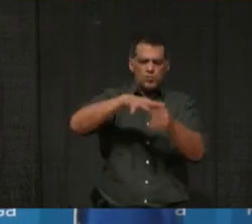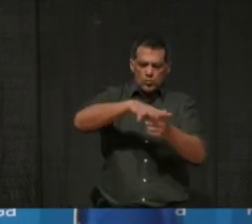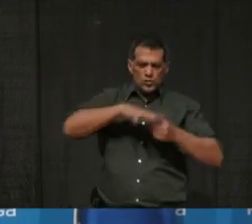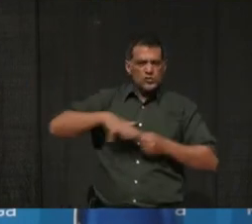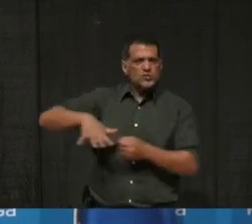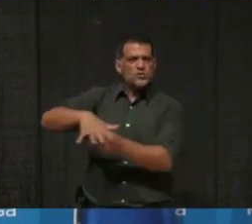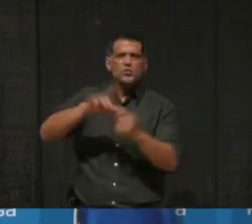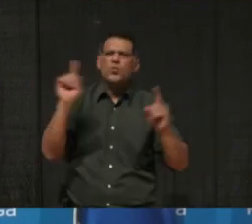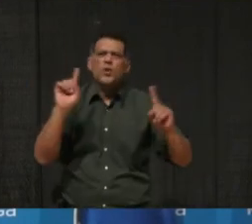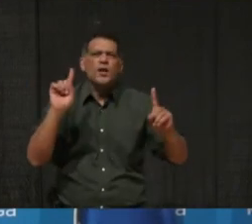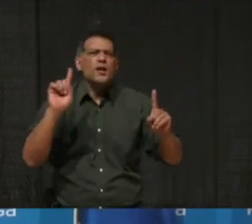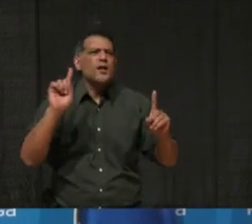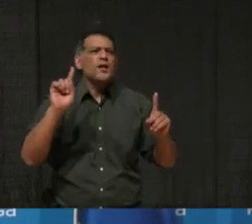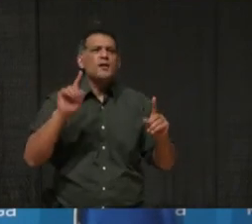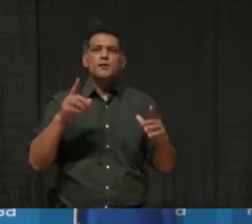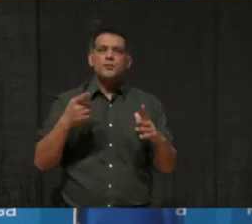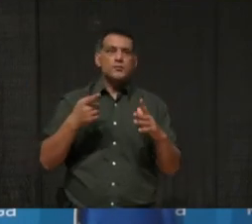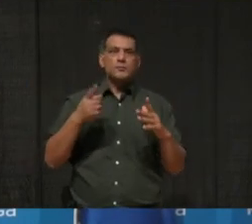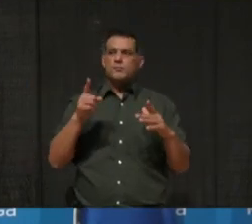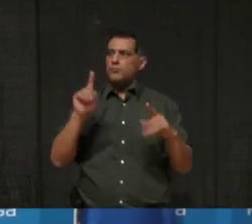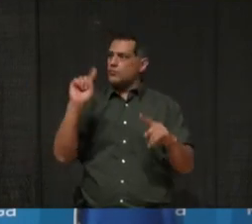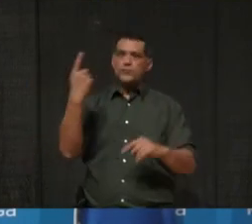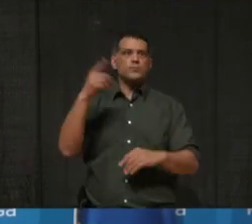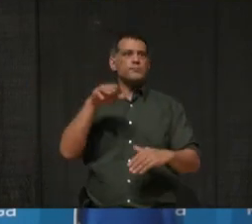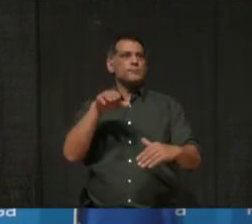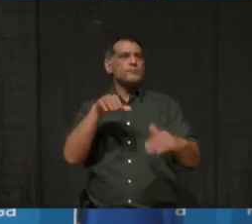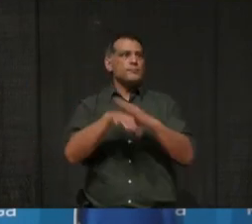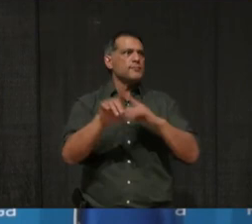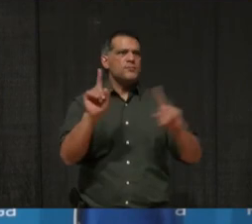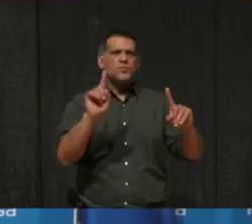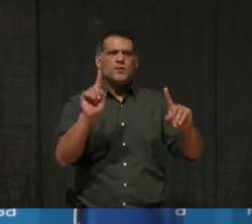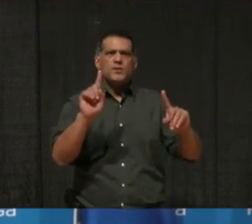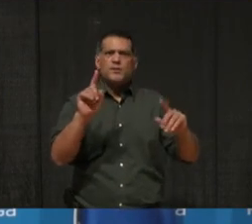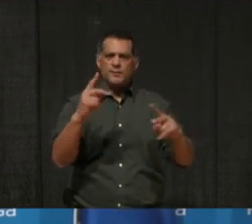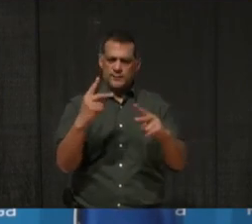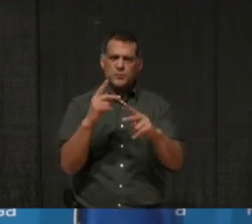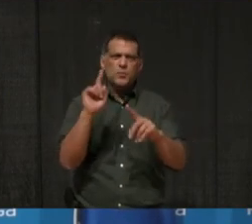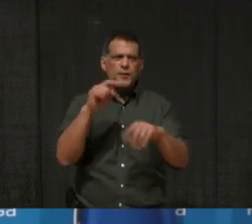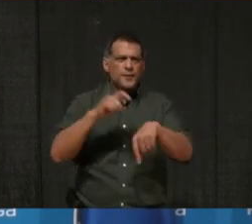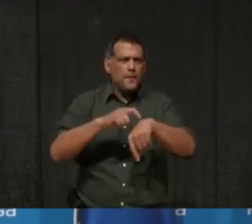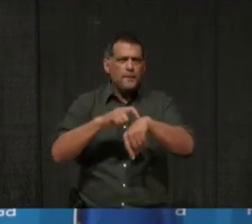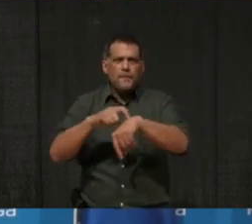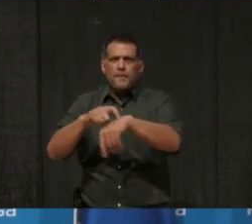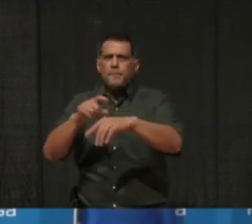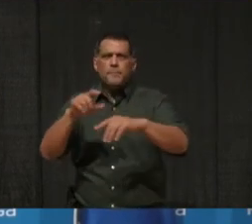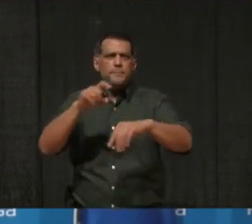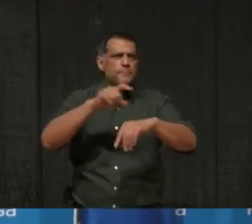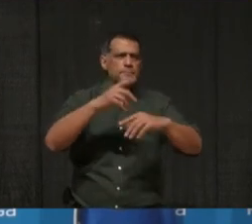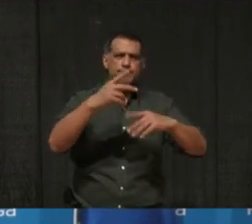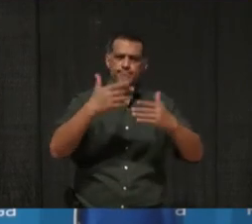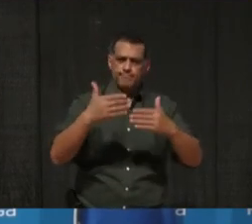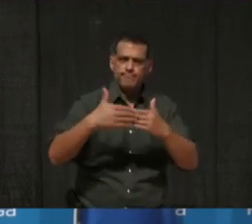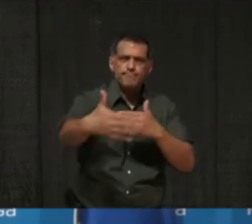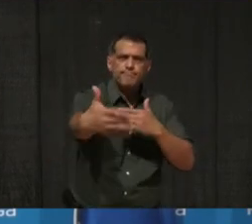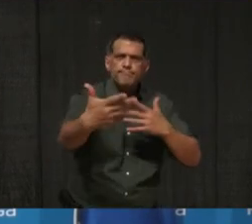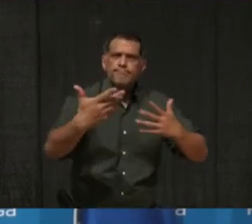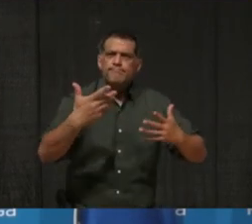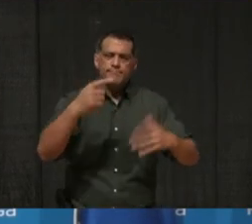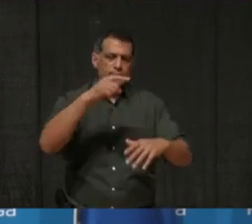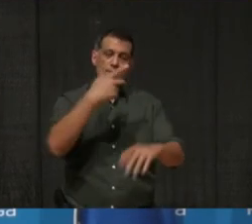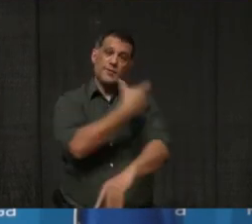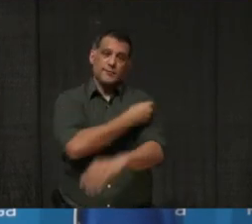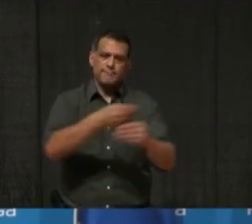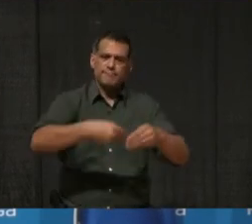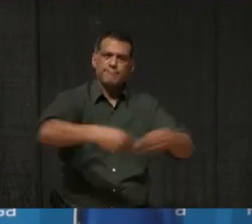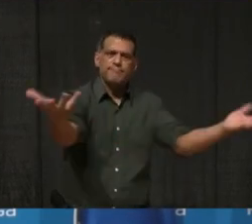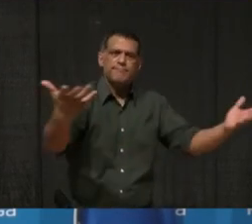reception has been from residents, if there has been any consultations on it. Sure, I'll let him respond, but I'm aware that we have